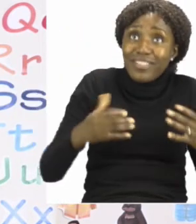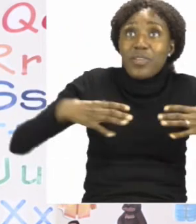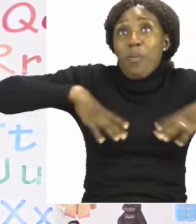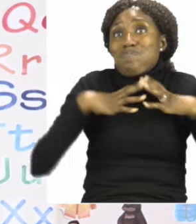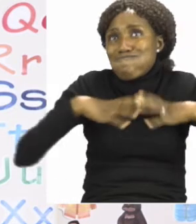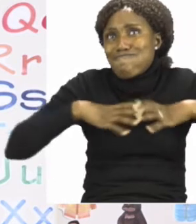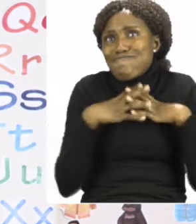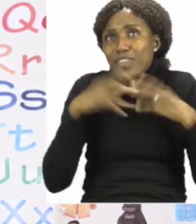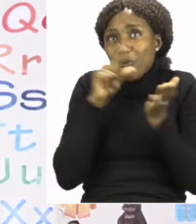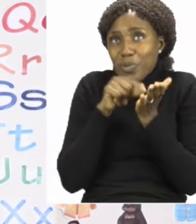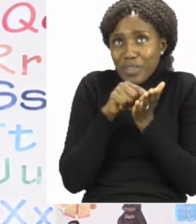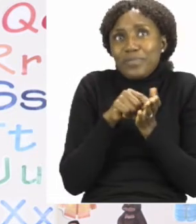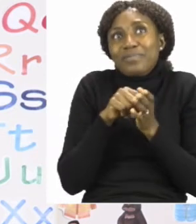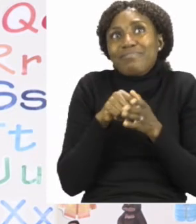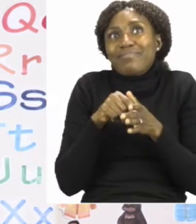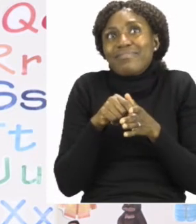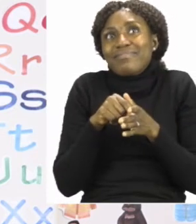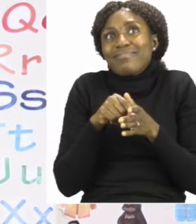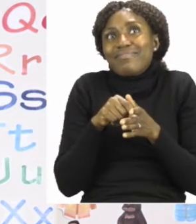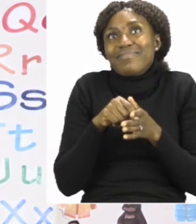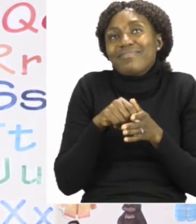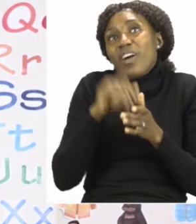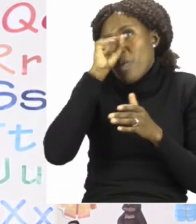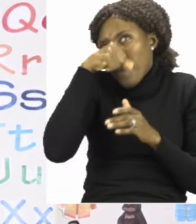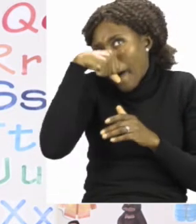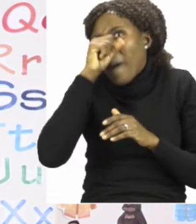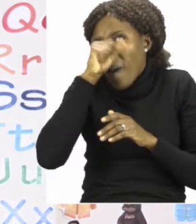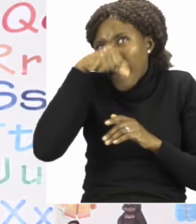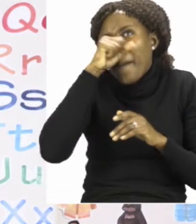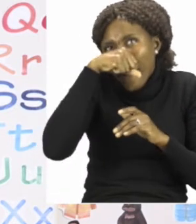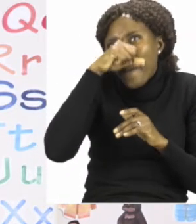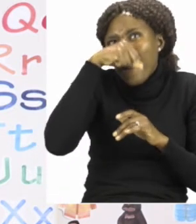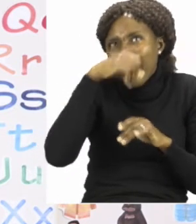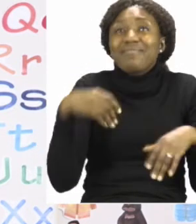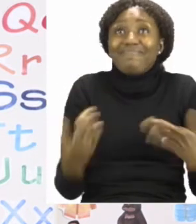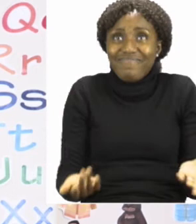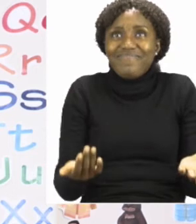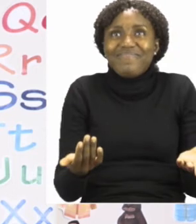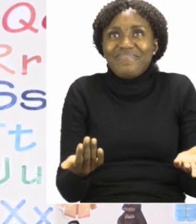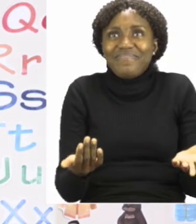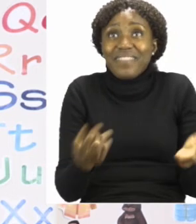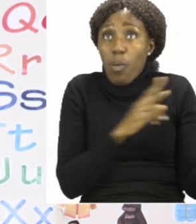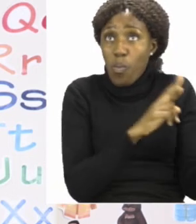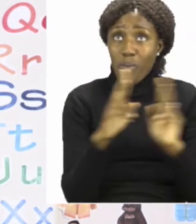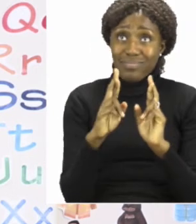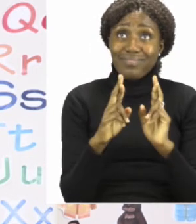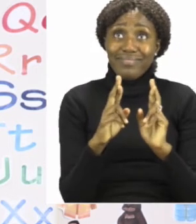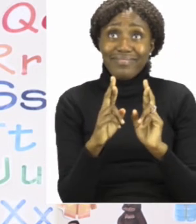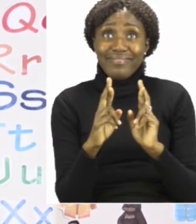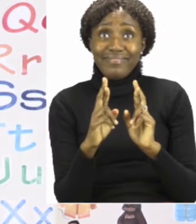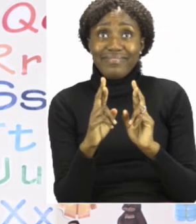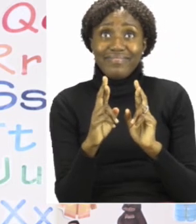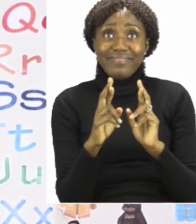chicken. And then we can have our pig. So, are you ready?